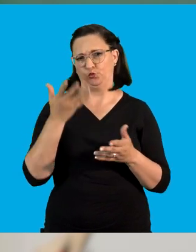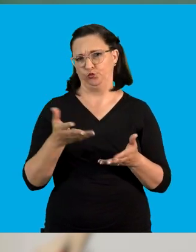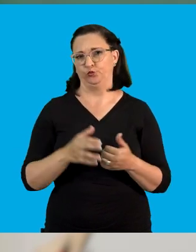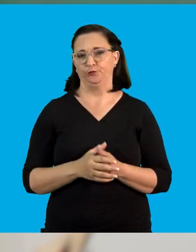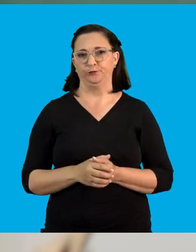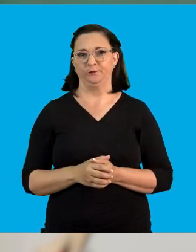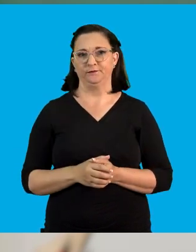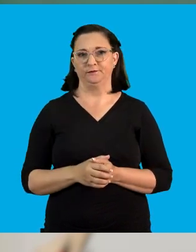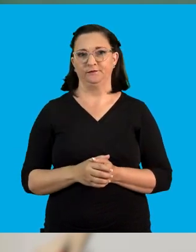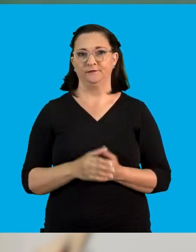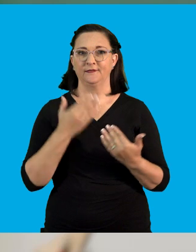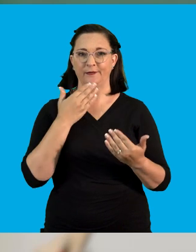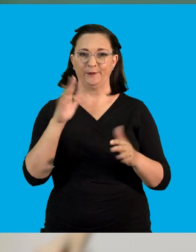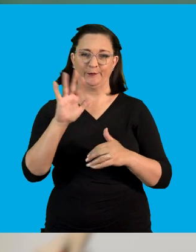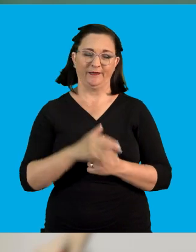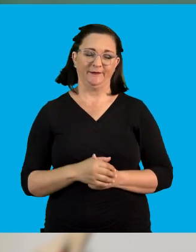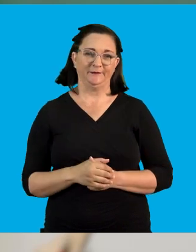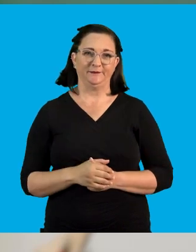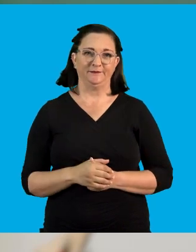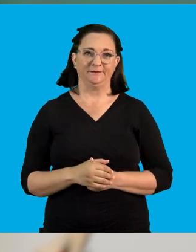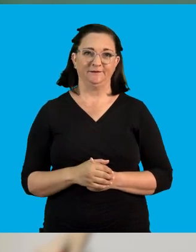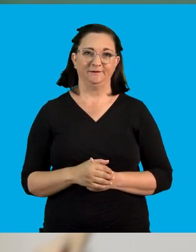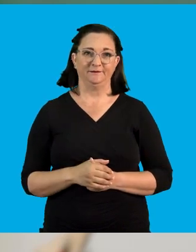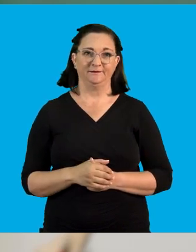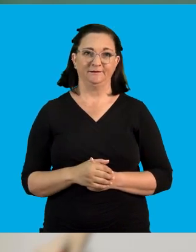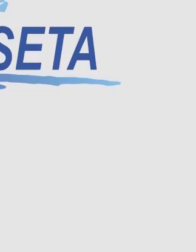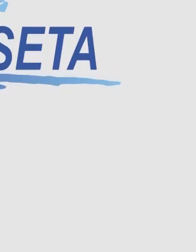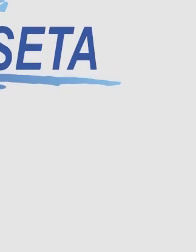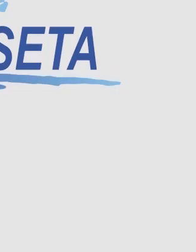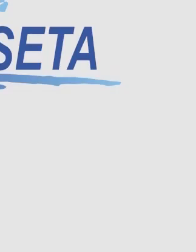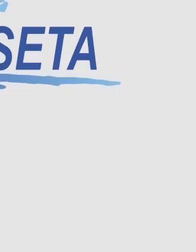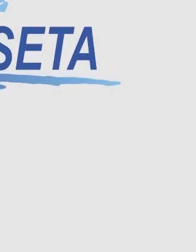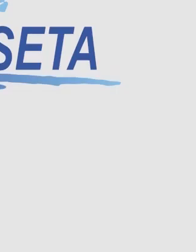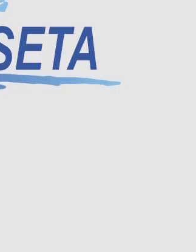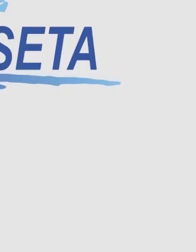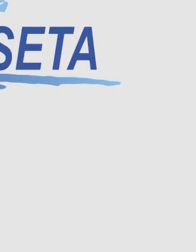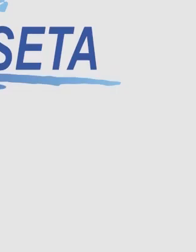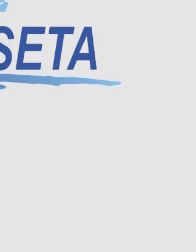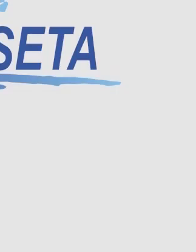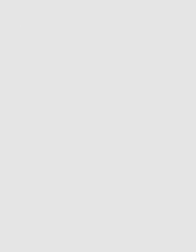familiar with this. Thank you. Goodbye.